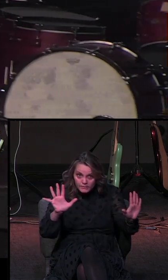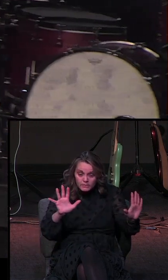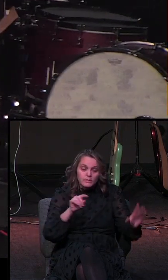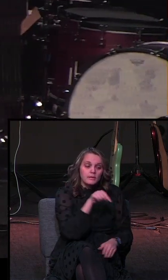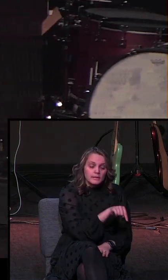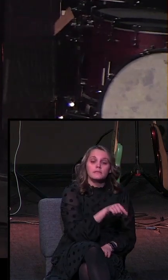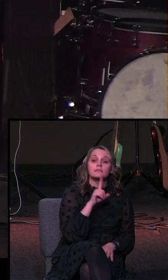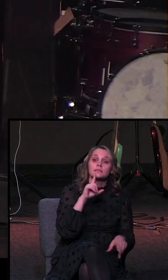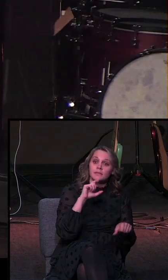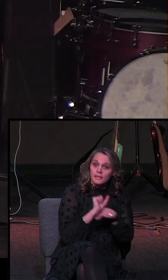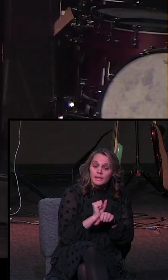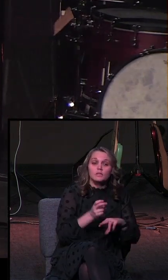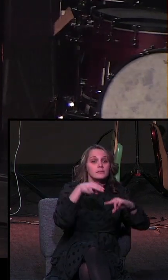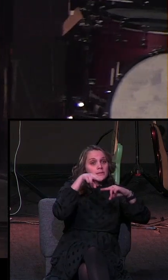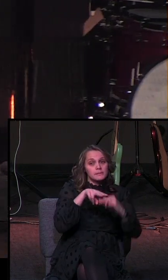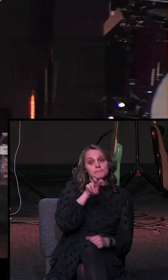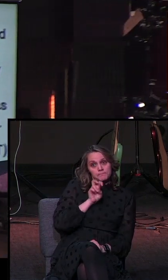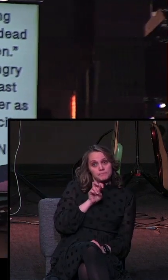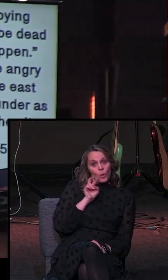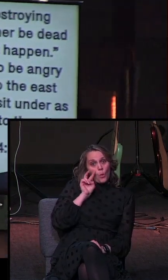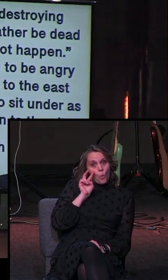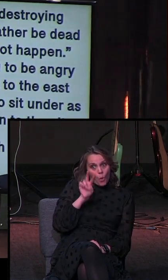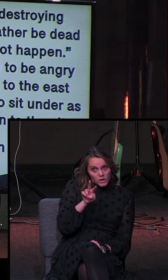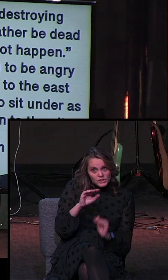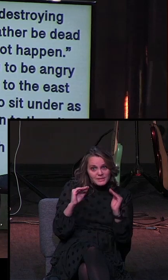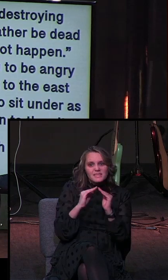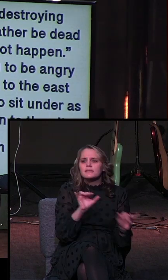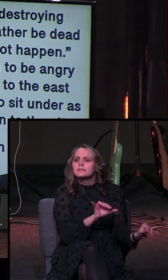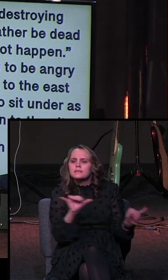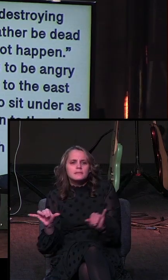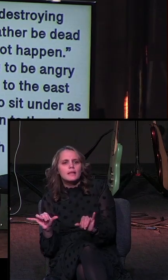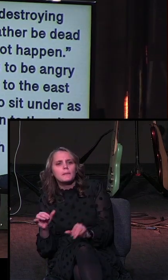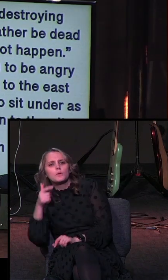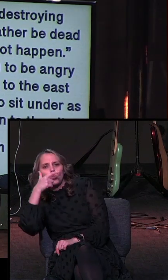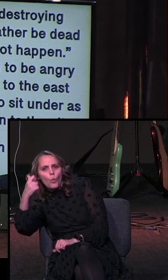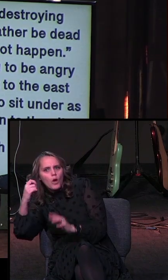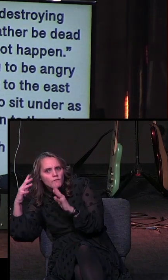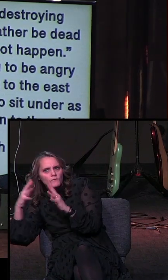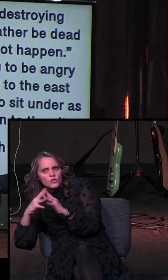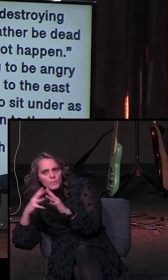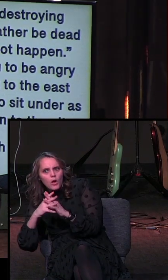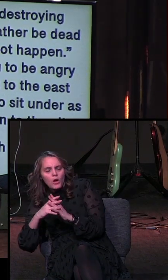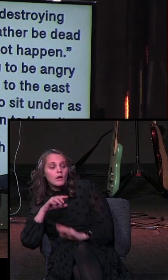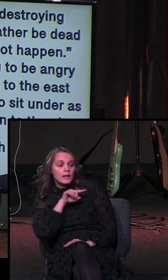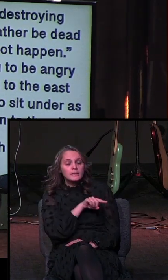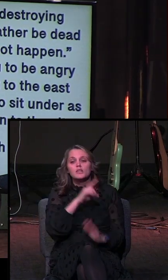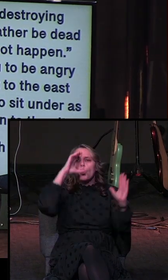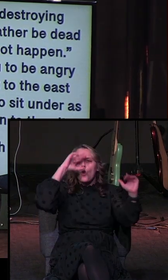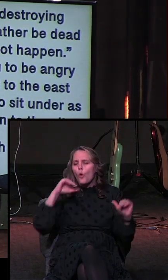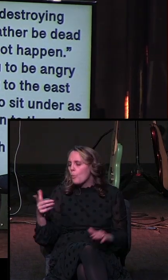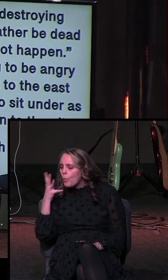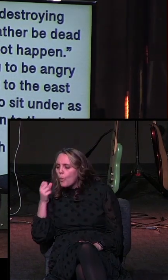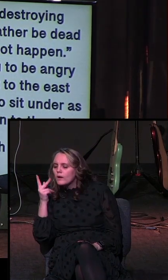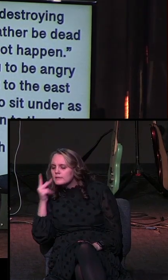watching, you know, the city just the same way we're going to be watching the Super Bowl later today. He's just hoping to see him get nuked. That's what he's hoping happens. He just wants to see